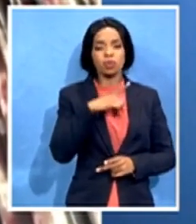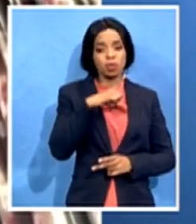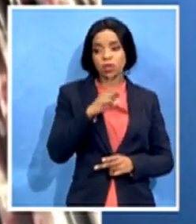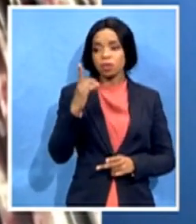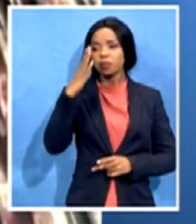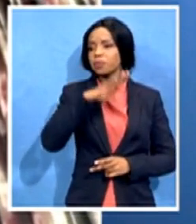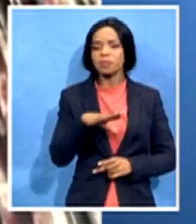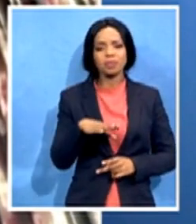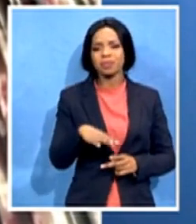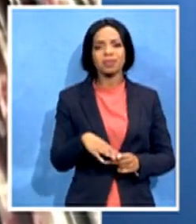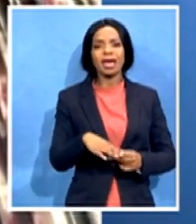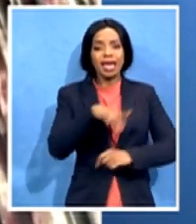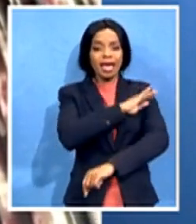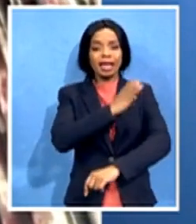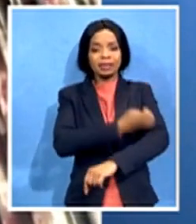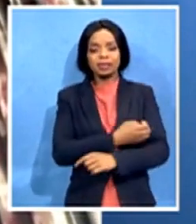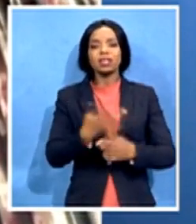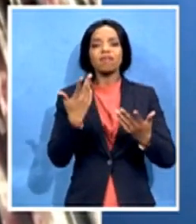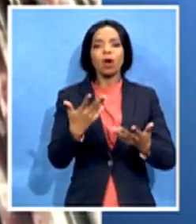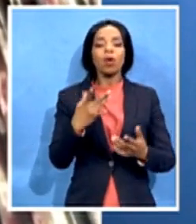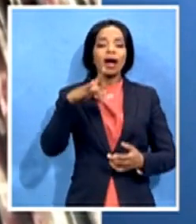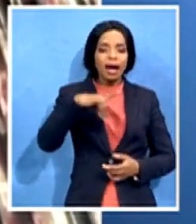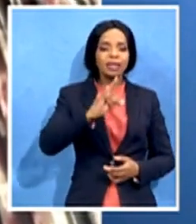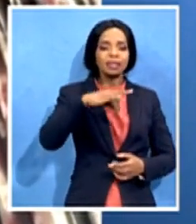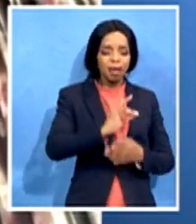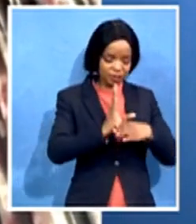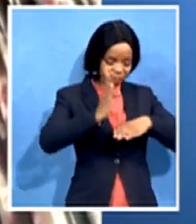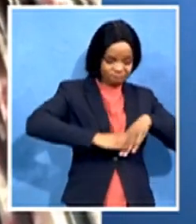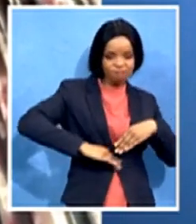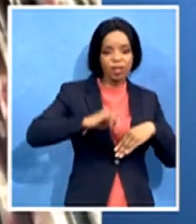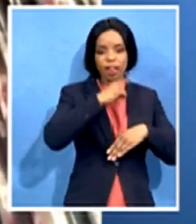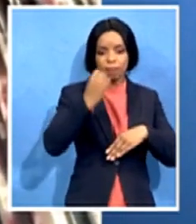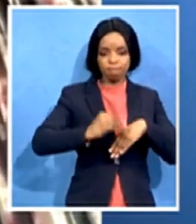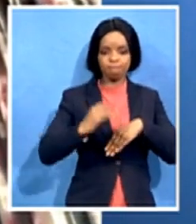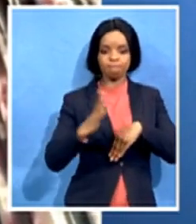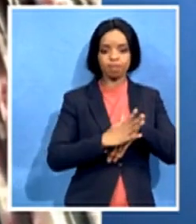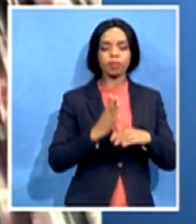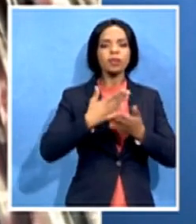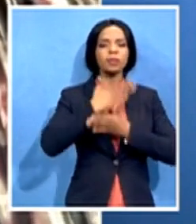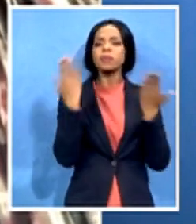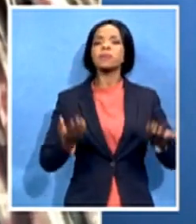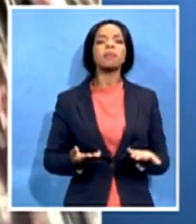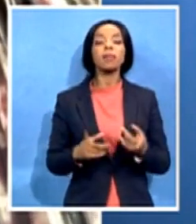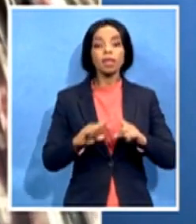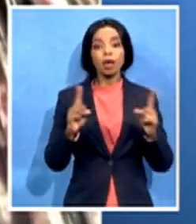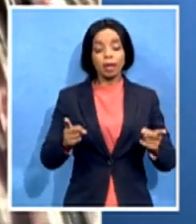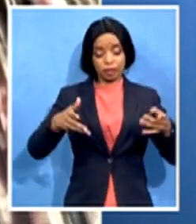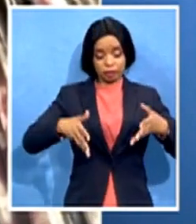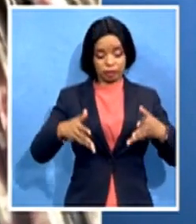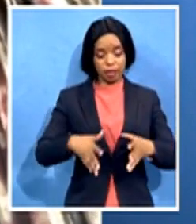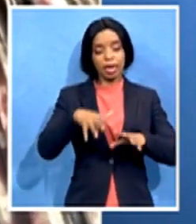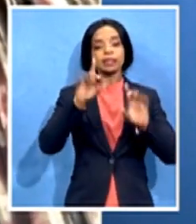we're encouraged to hear from Department of Agriculture in the province, from MEC Noma